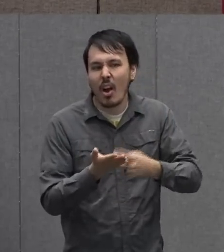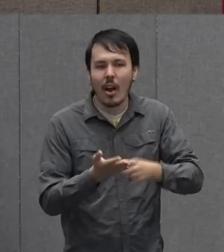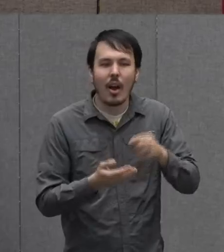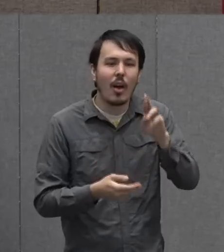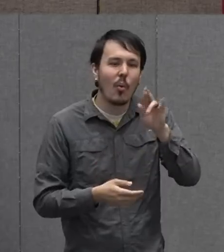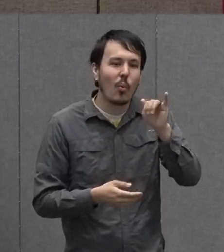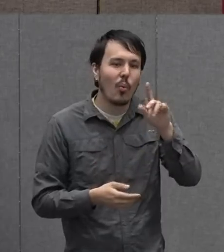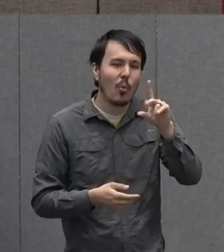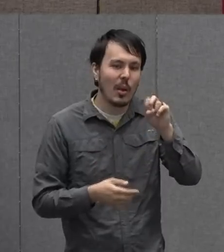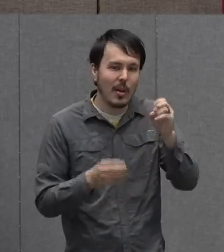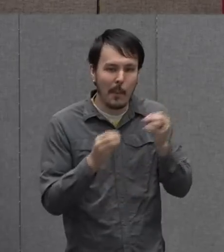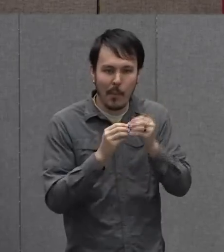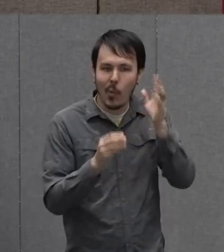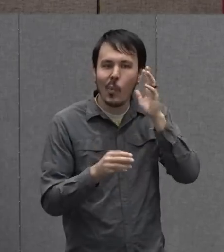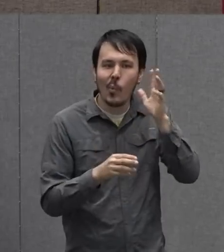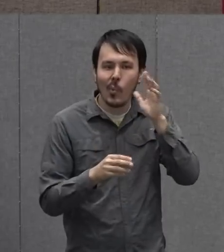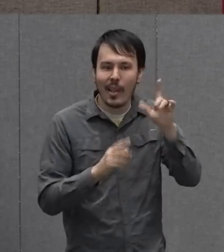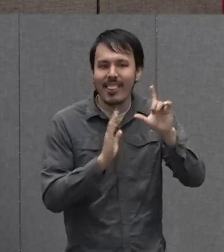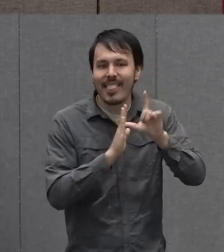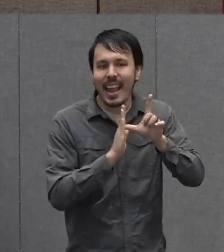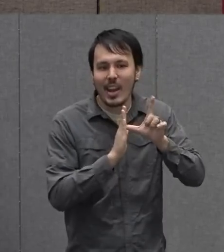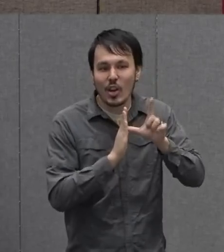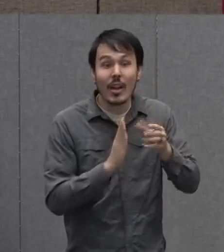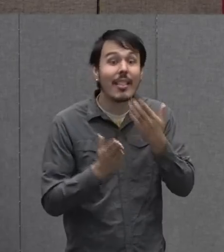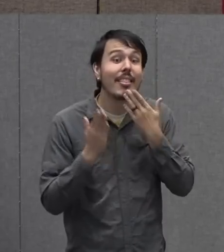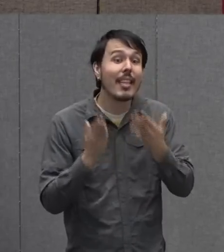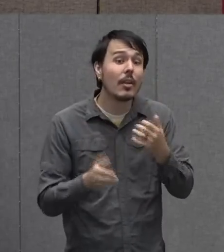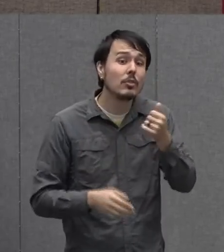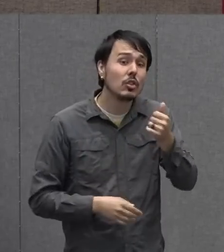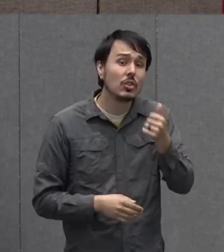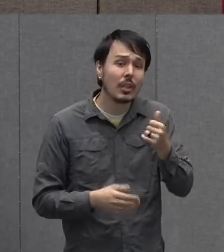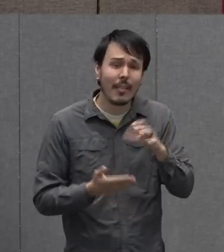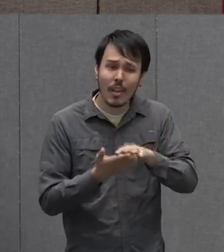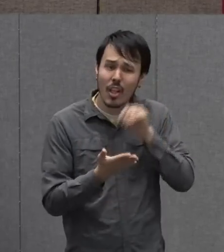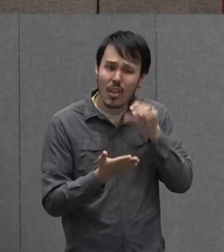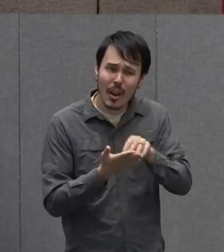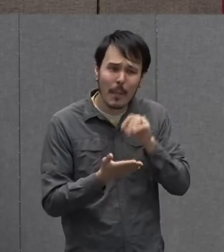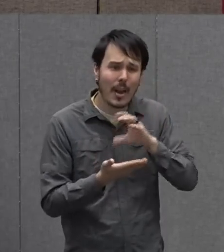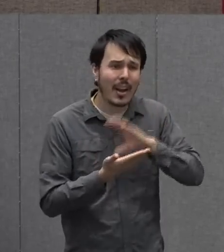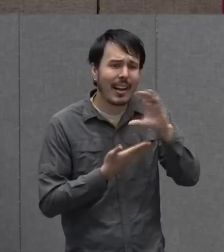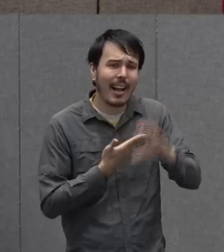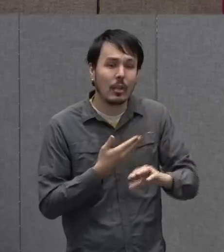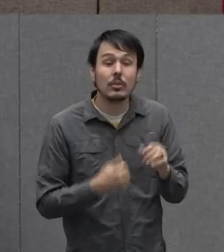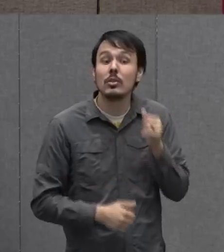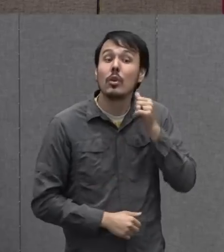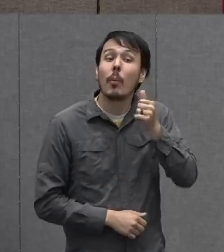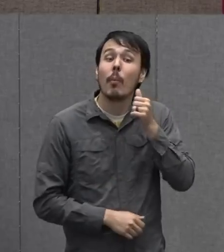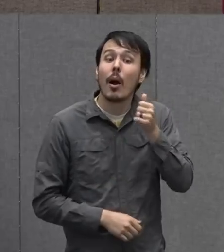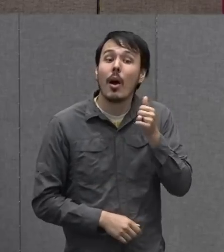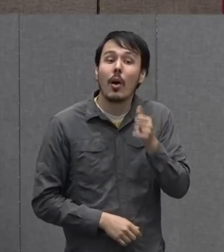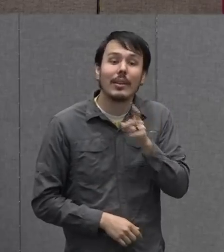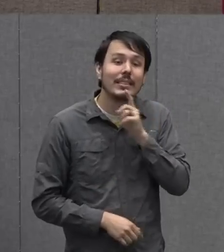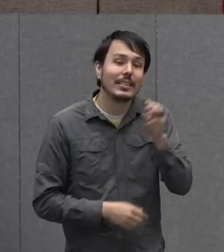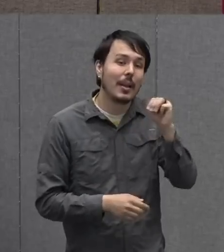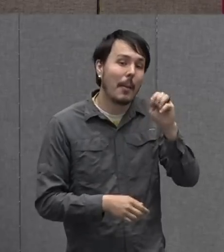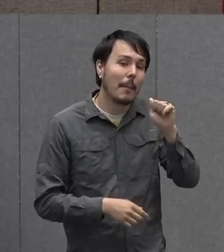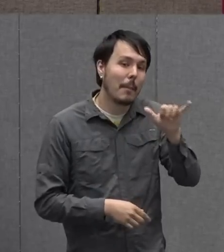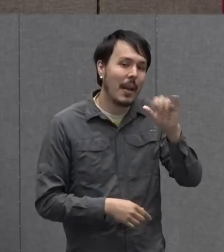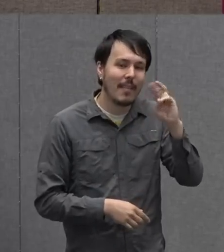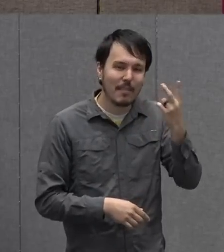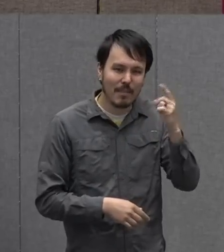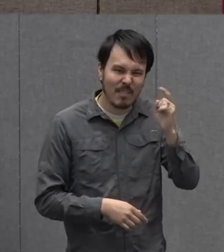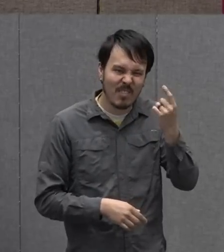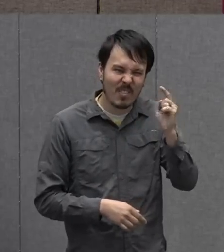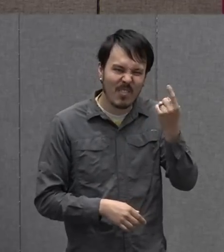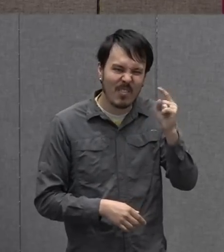Thank you so much for learning about calendars with me. Tomorrow is May 1st, and I hope you